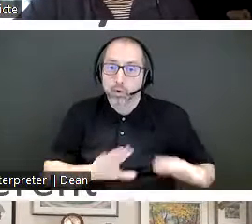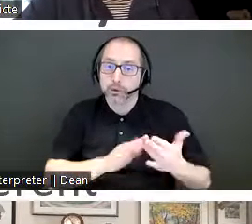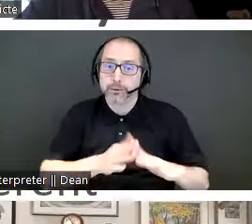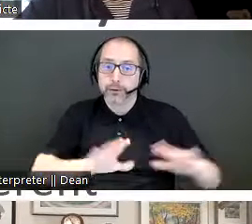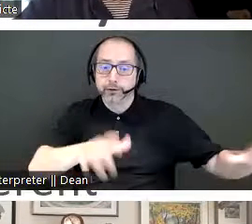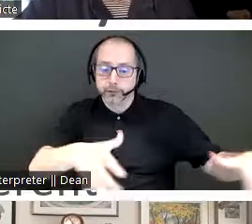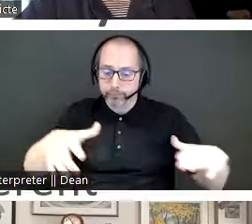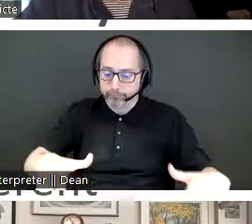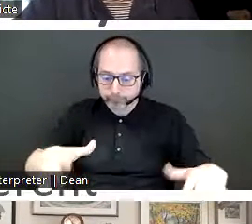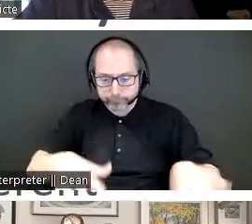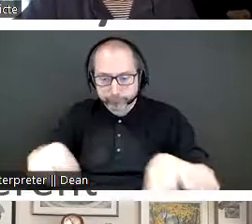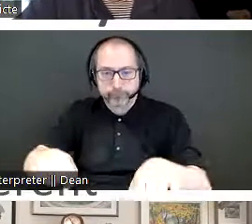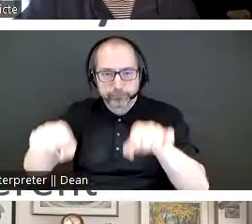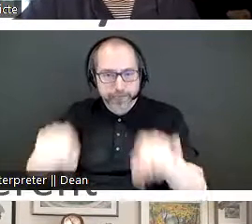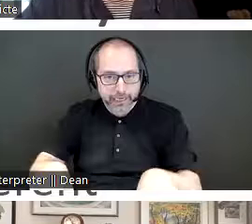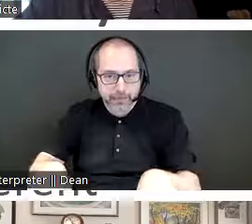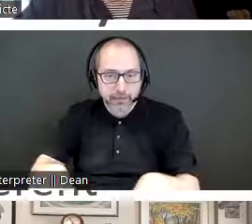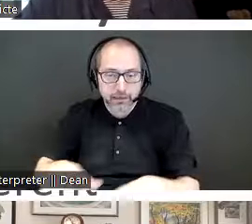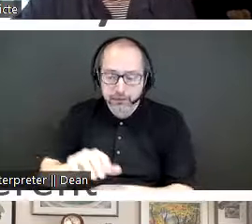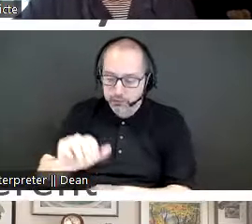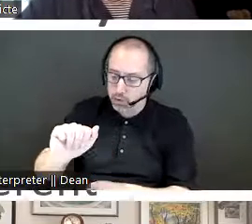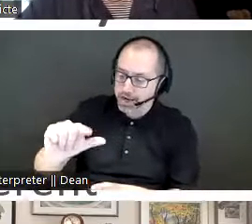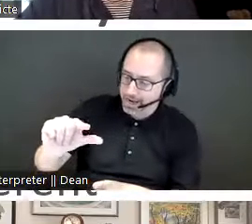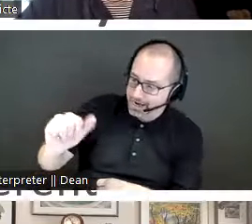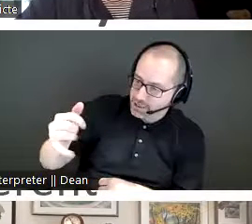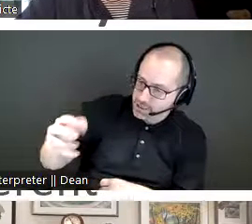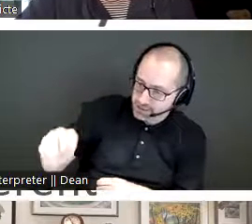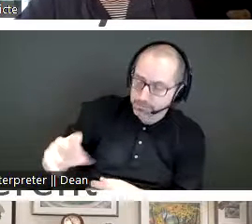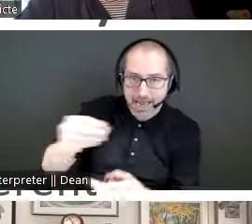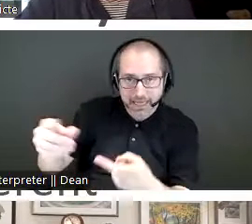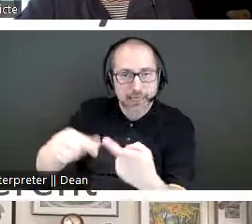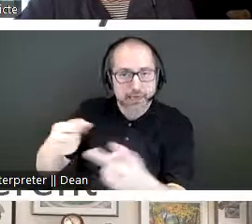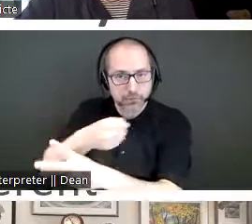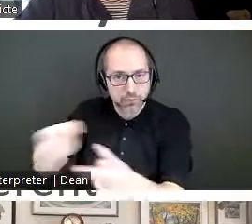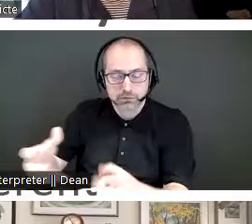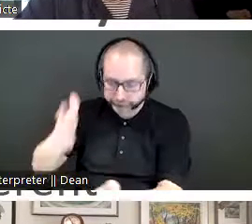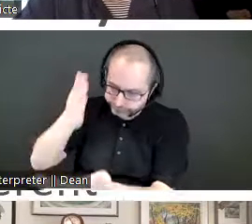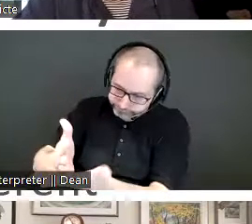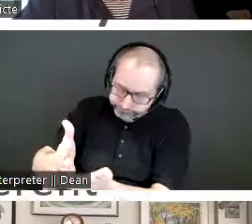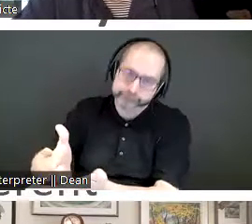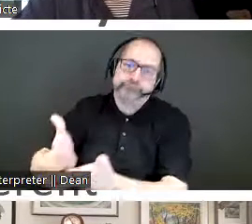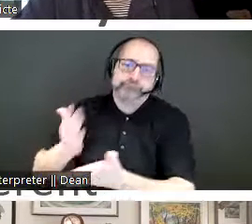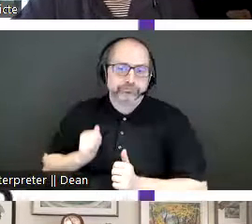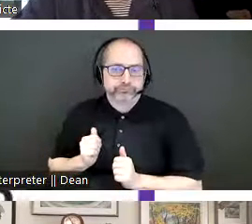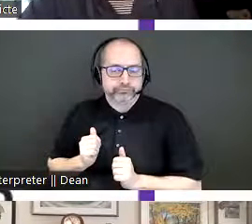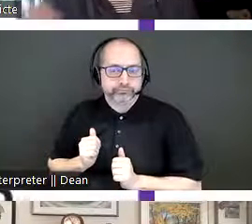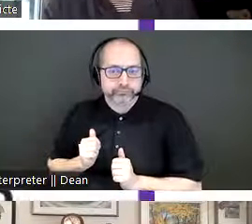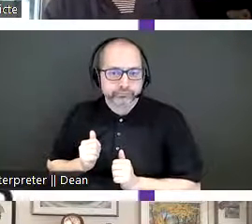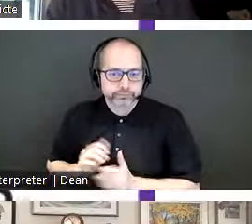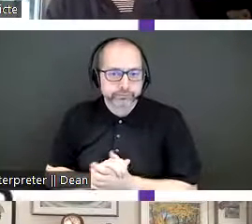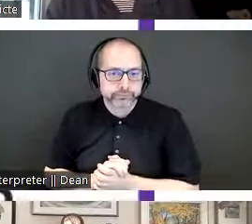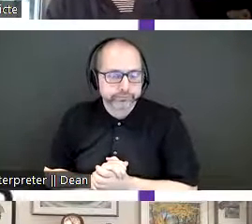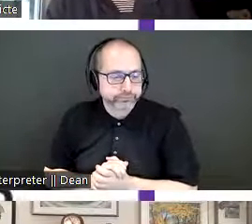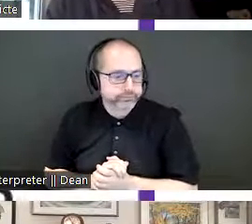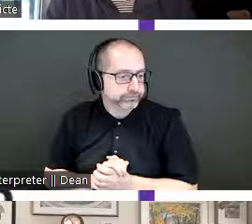of abuse and as well ageism, which is the root of that particular evil.